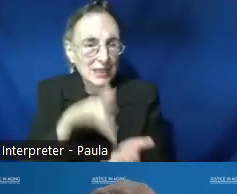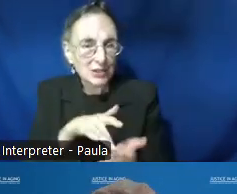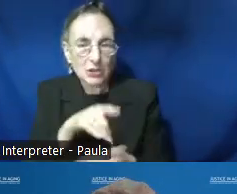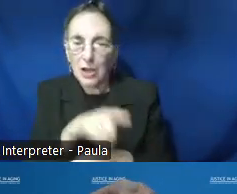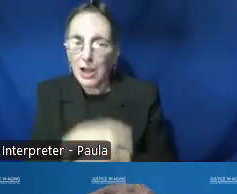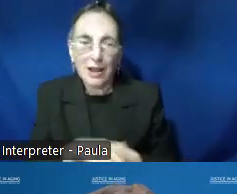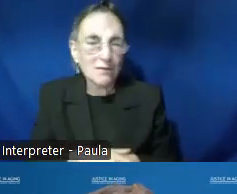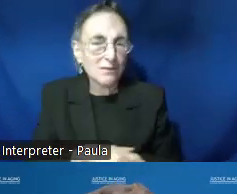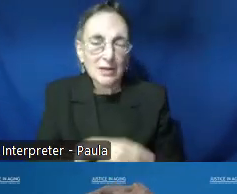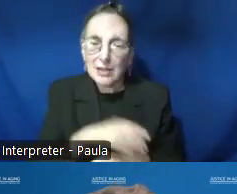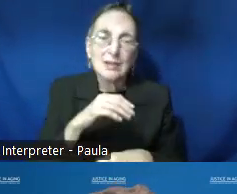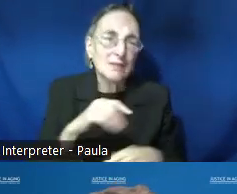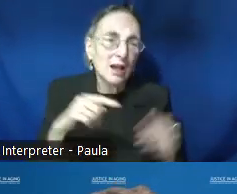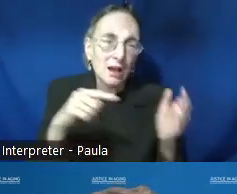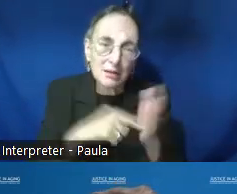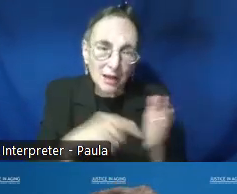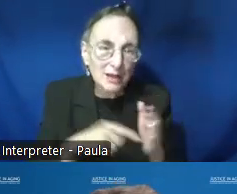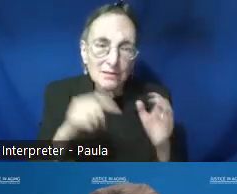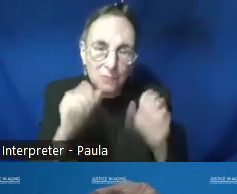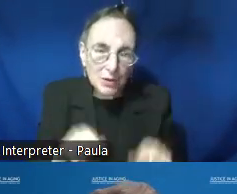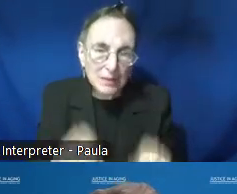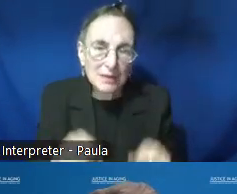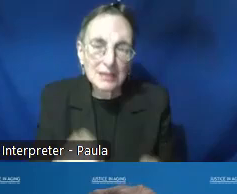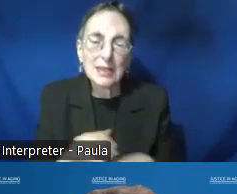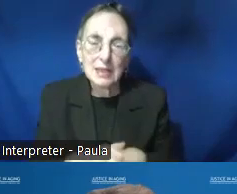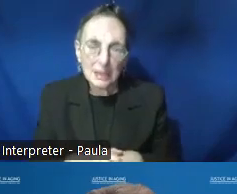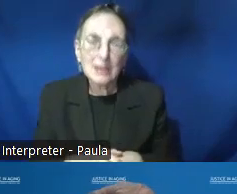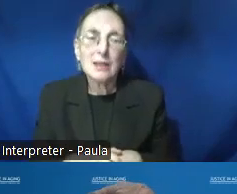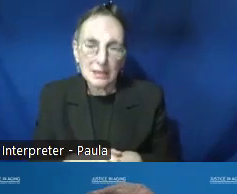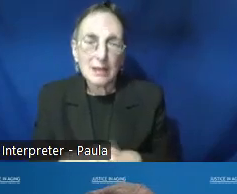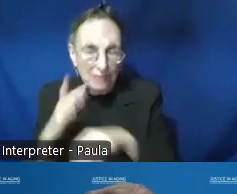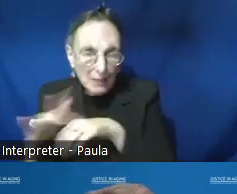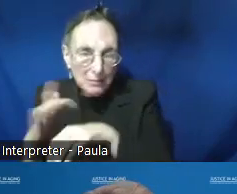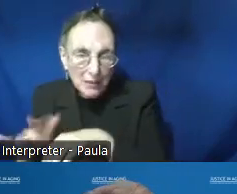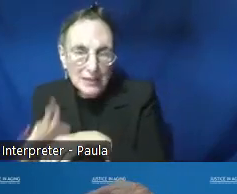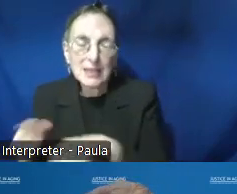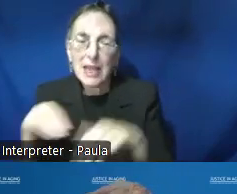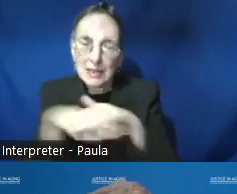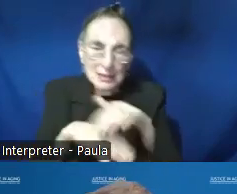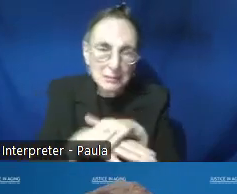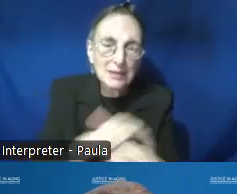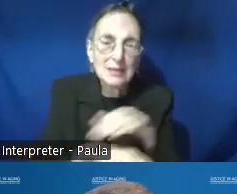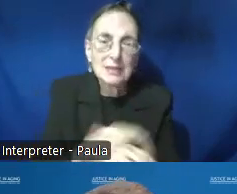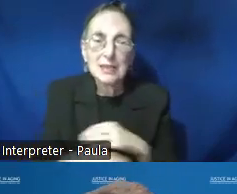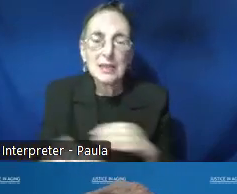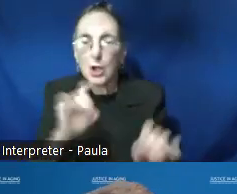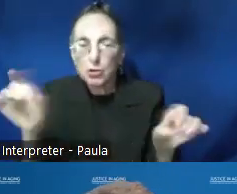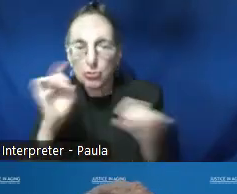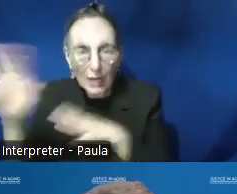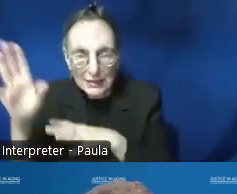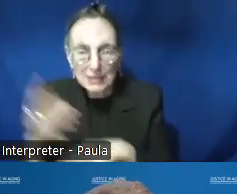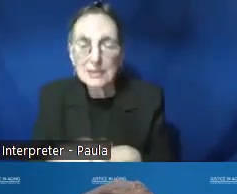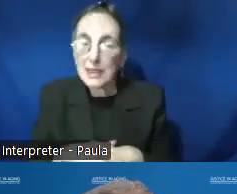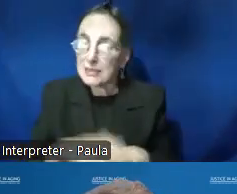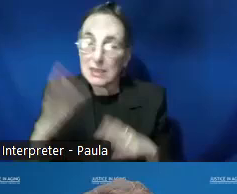and homelessness crisis. The AAAs in California have identified housing problems as the top issue facing